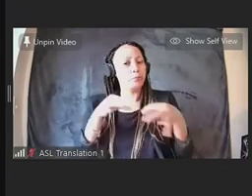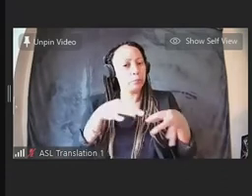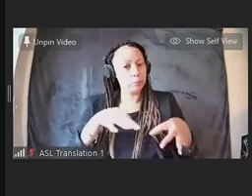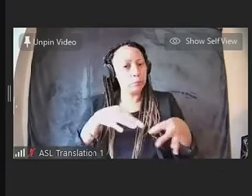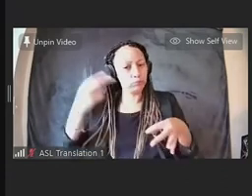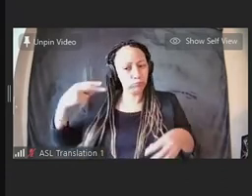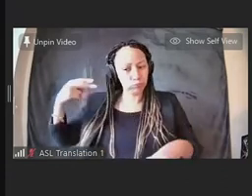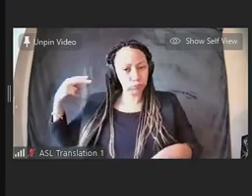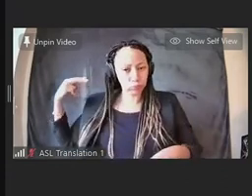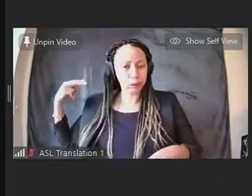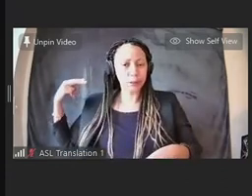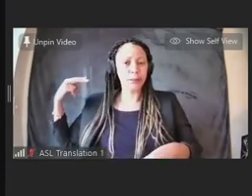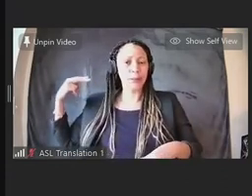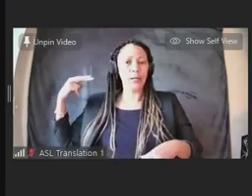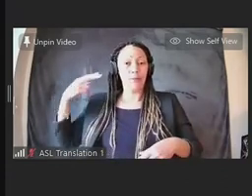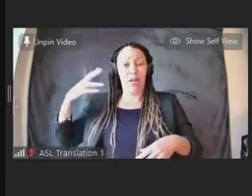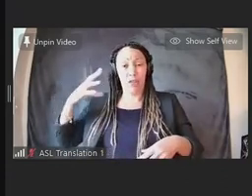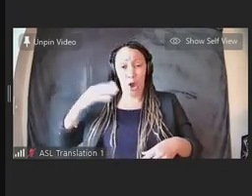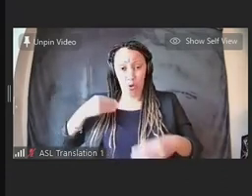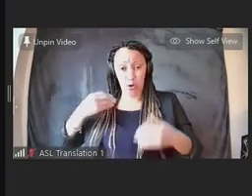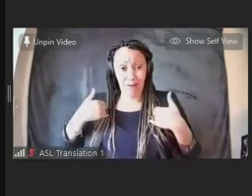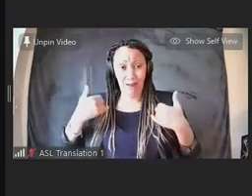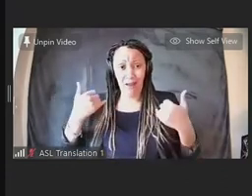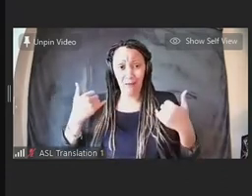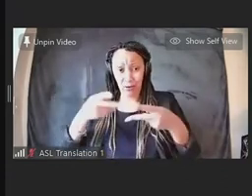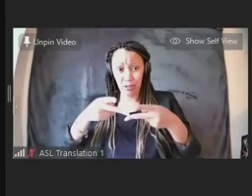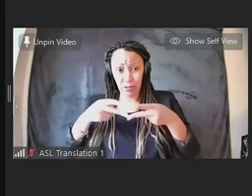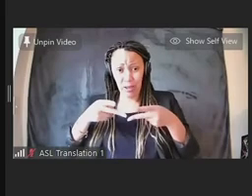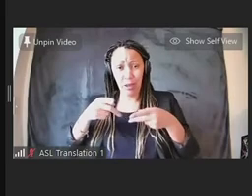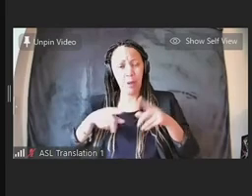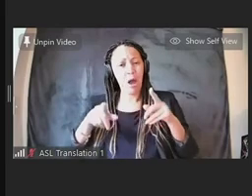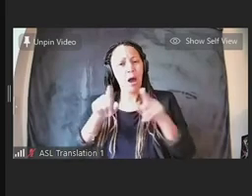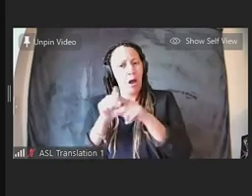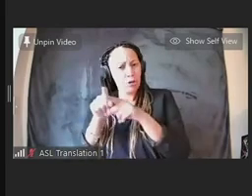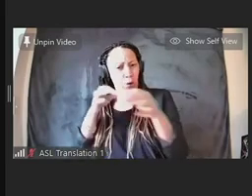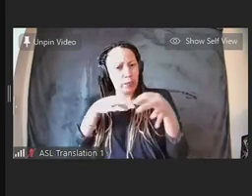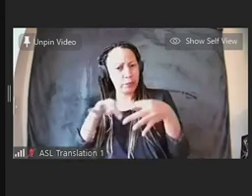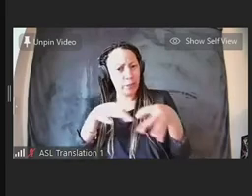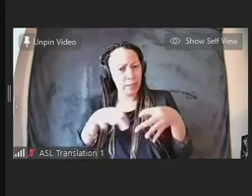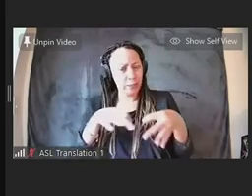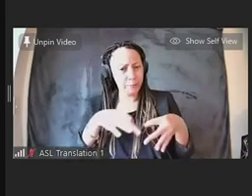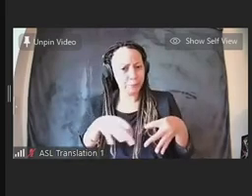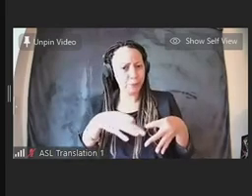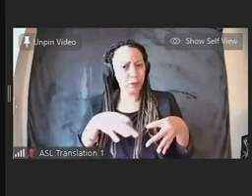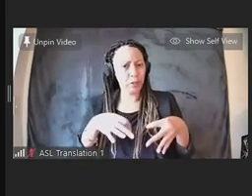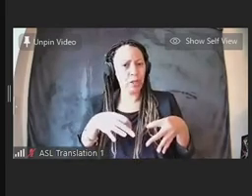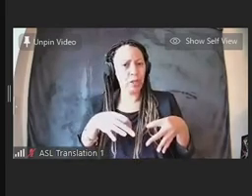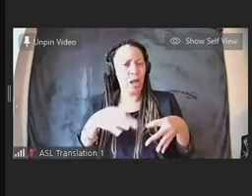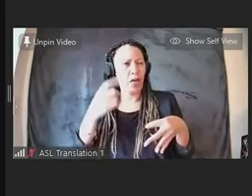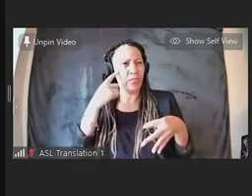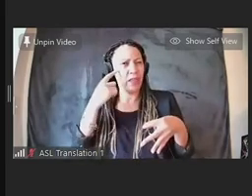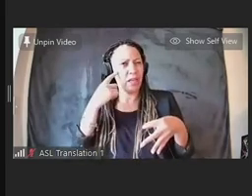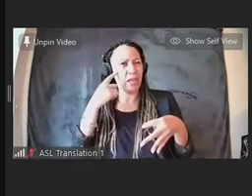history that the owner has with this site, but explained that they're, as you put